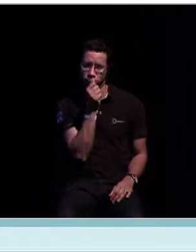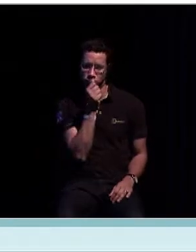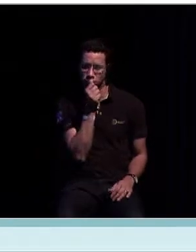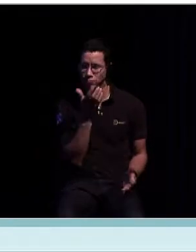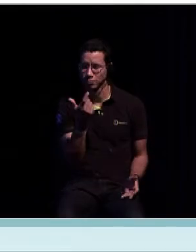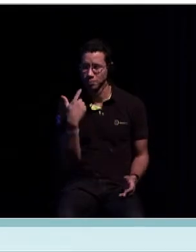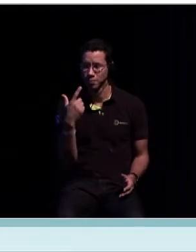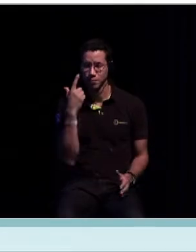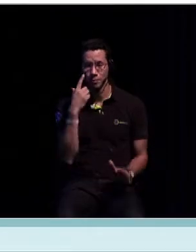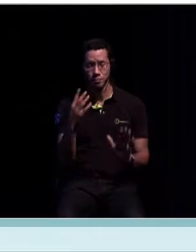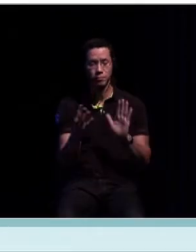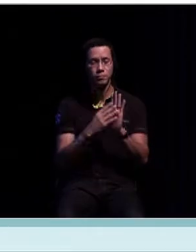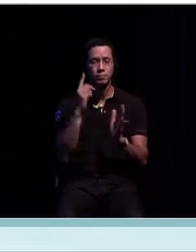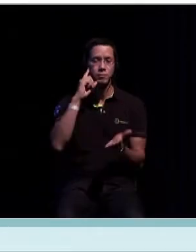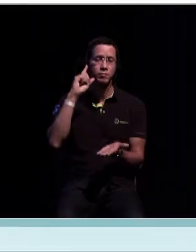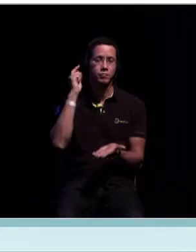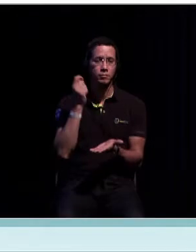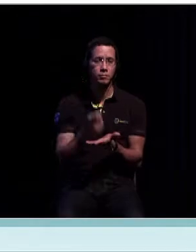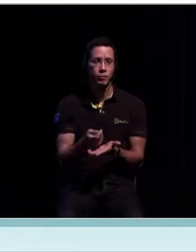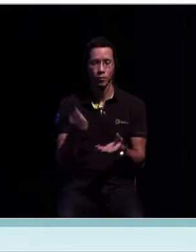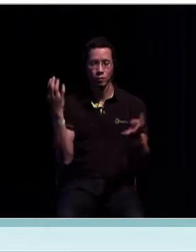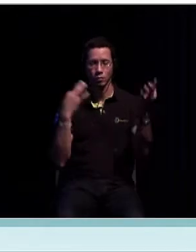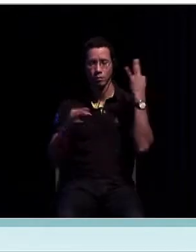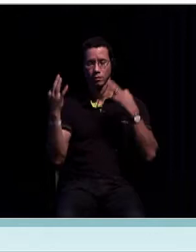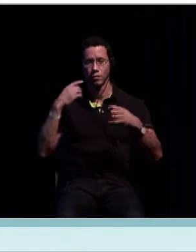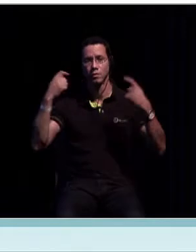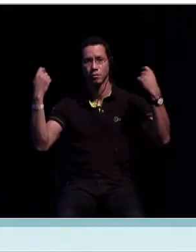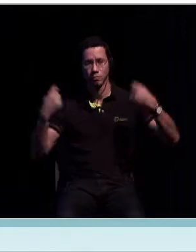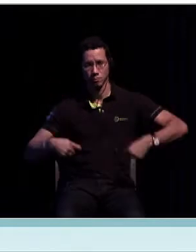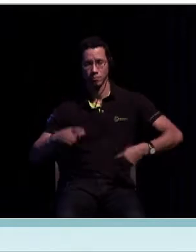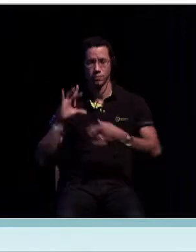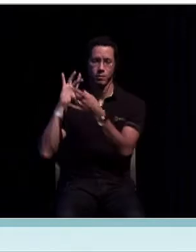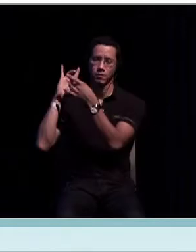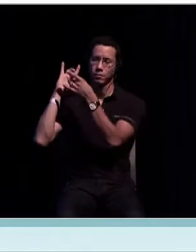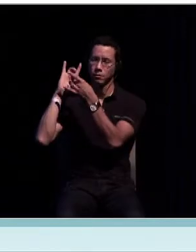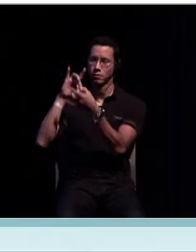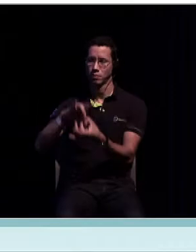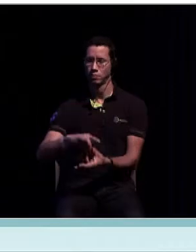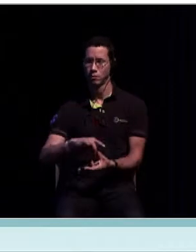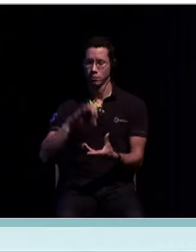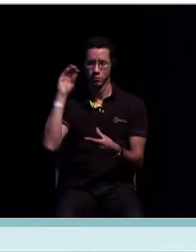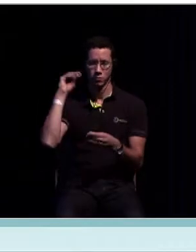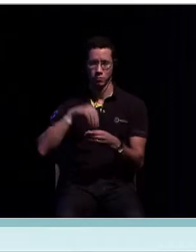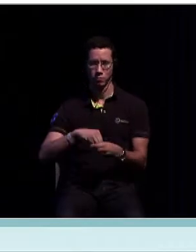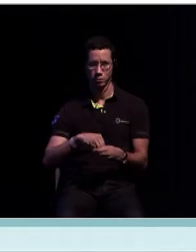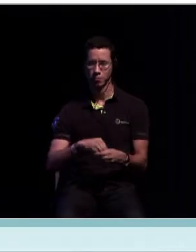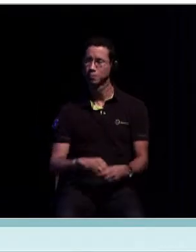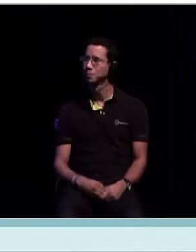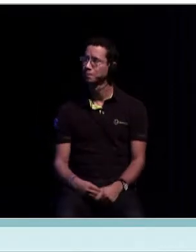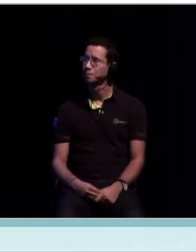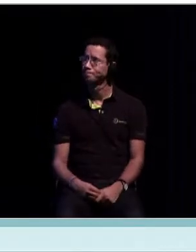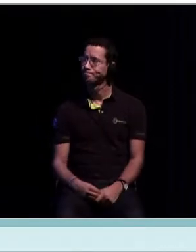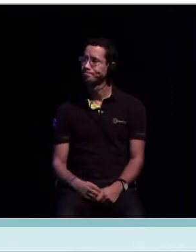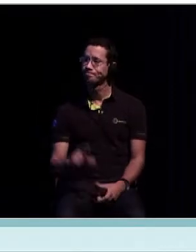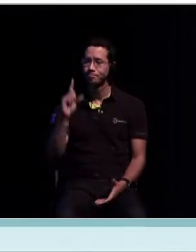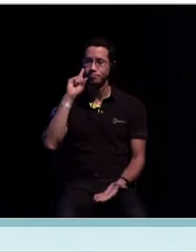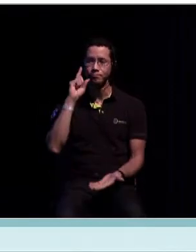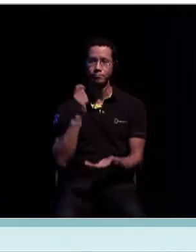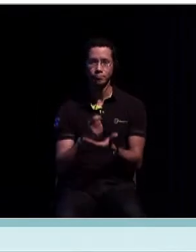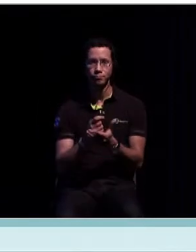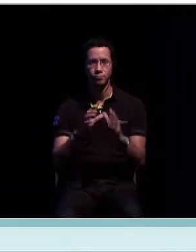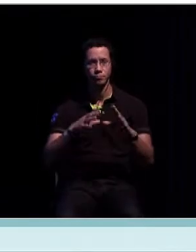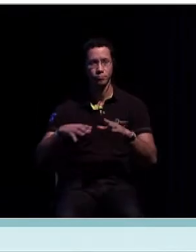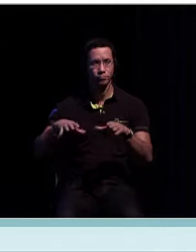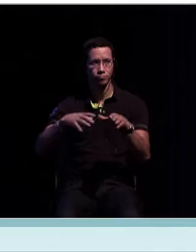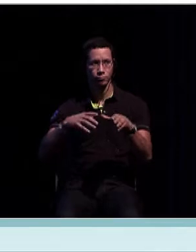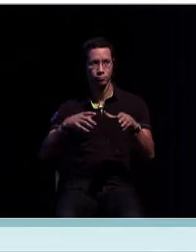be placed within a context of. So self-determination of local communities, forms of tourism that